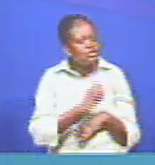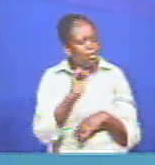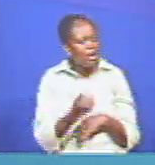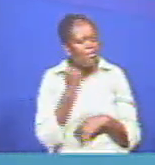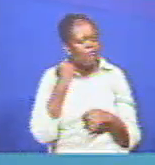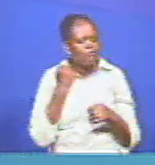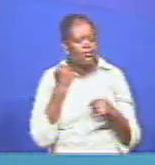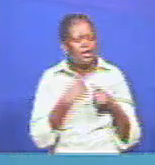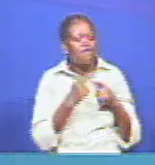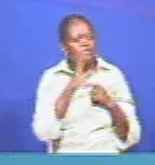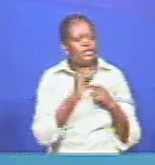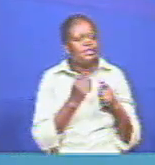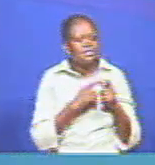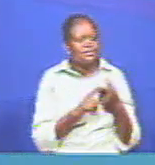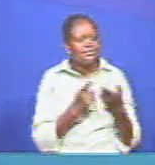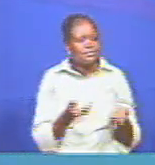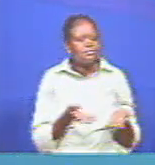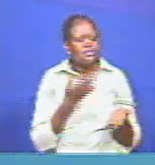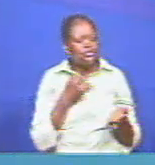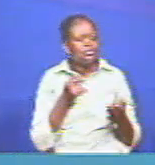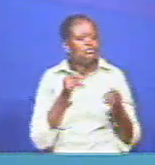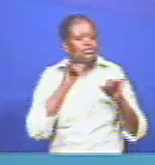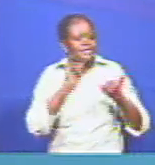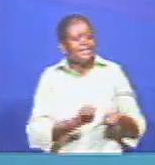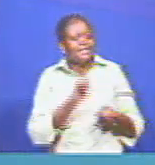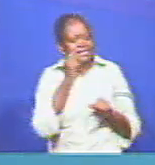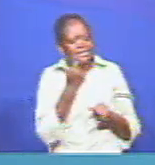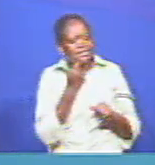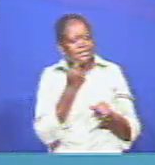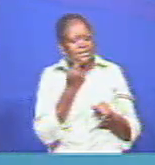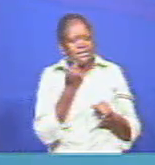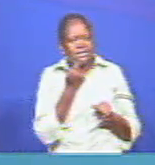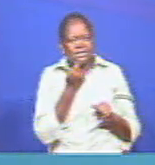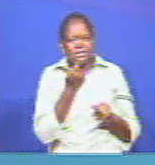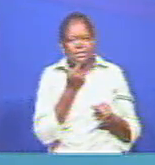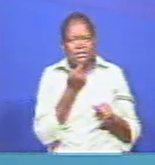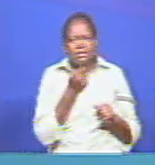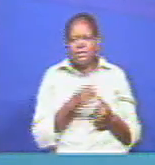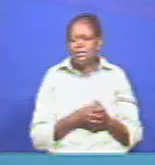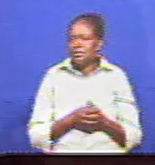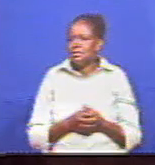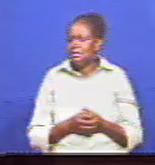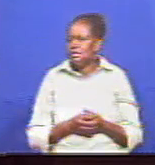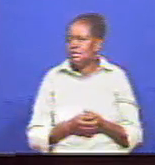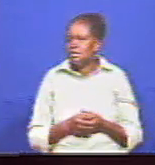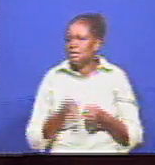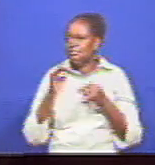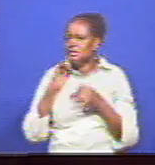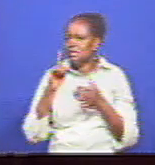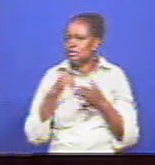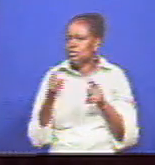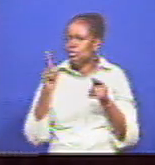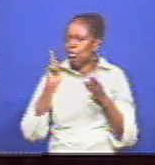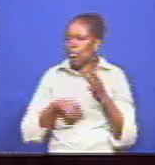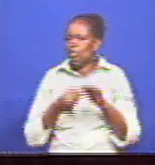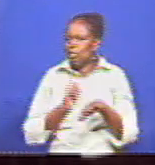in Kenya and you still want to stay here in Kenya? Yes, if I tell you what time